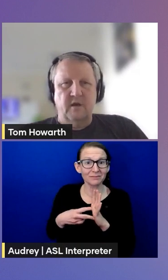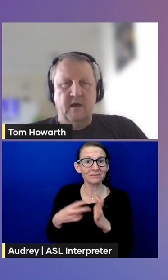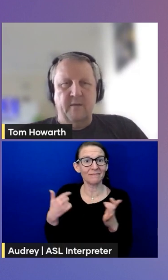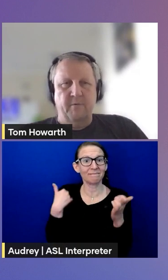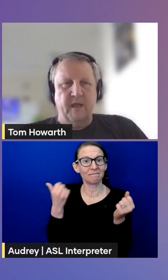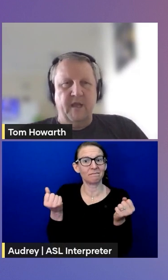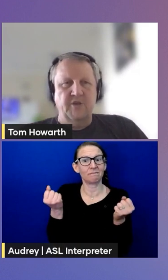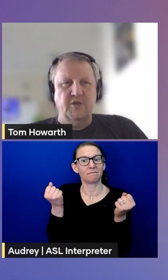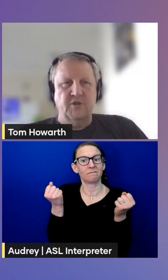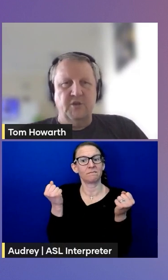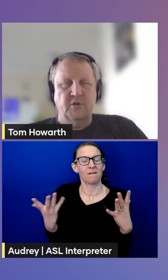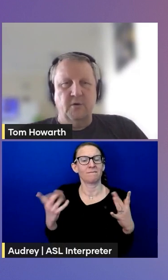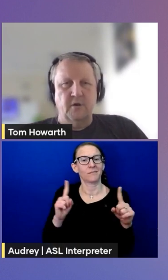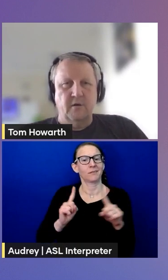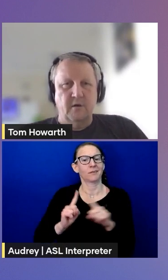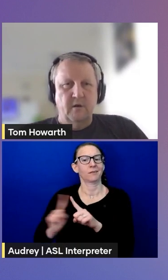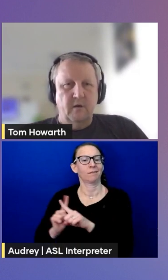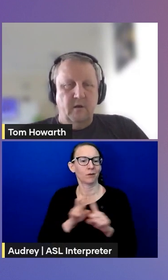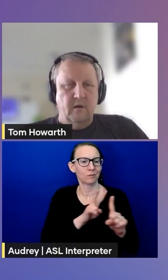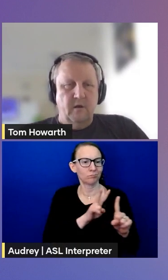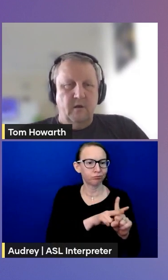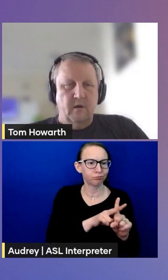different applications that you can